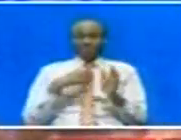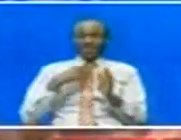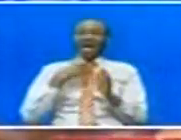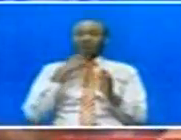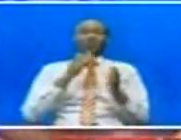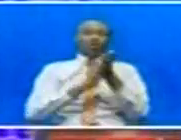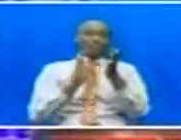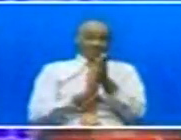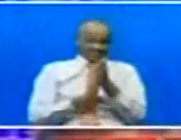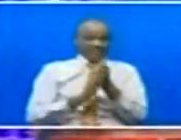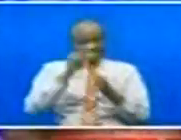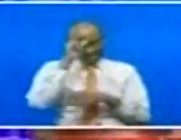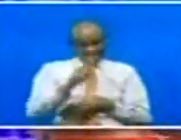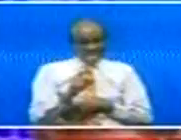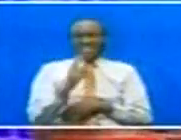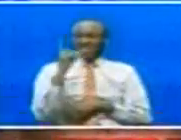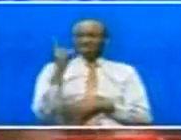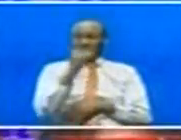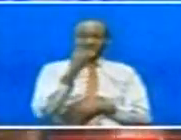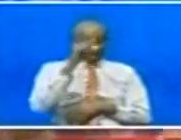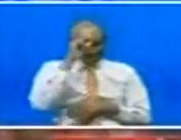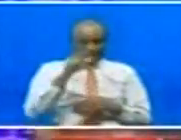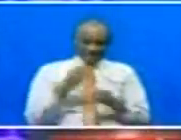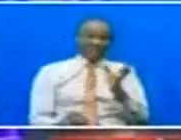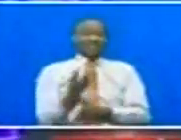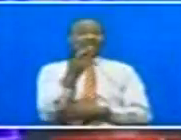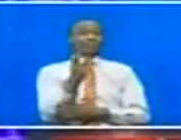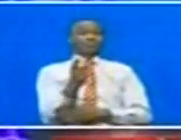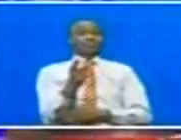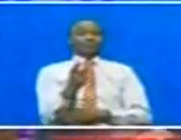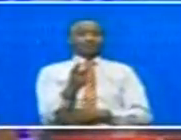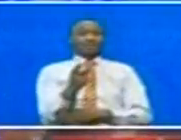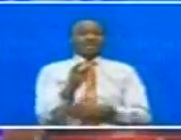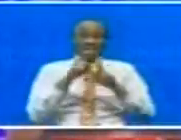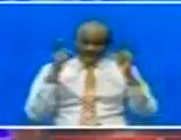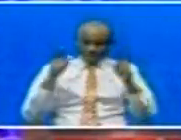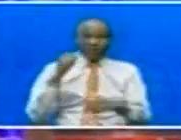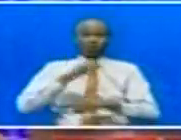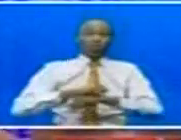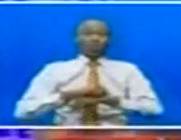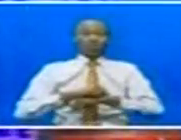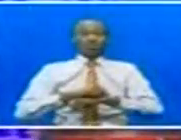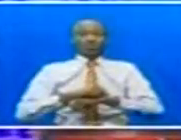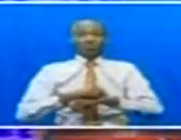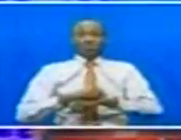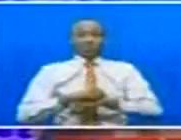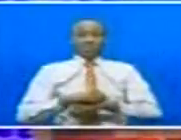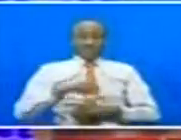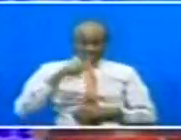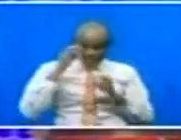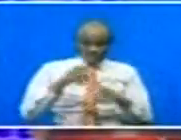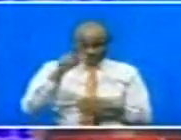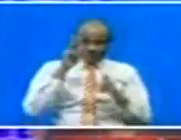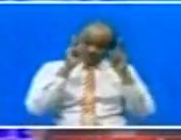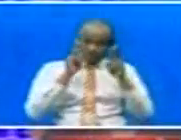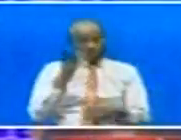governors, every governor should be able to set up the language school, whereby if you are in